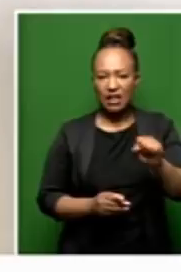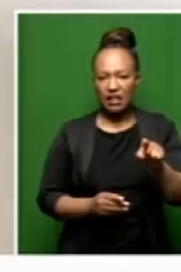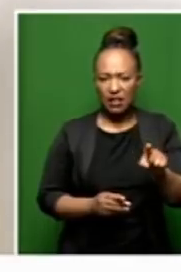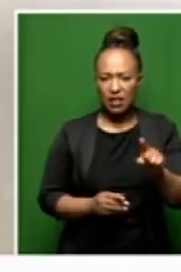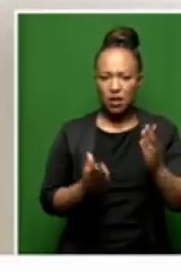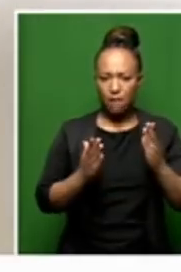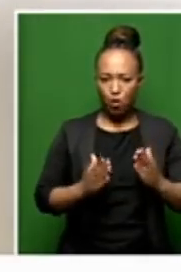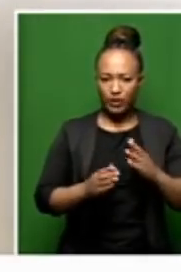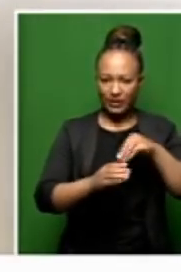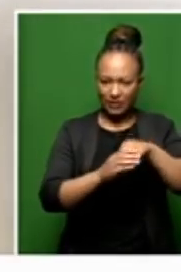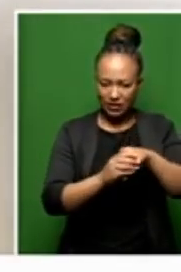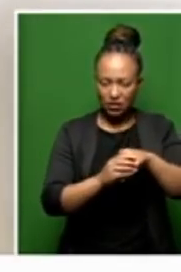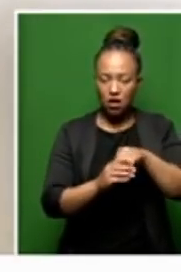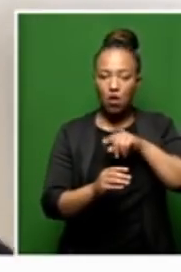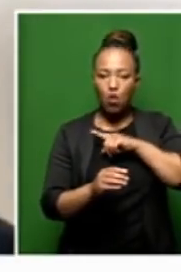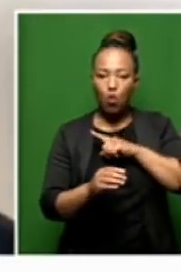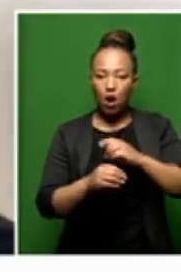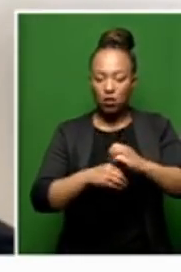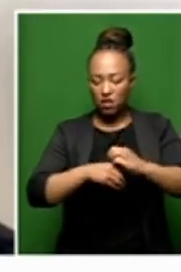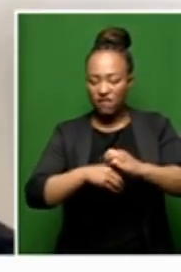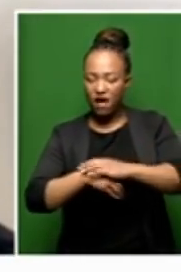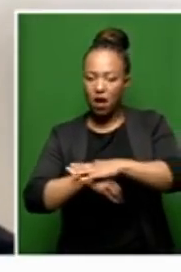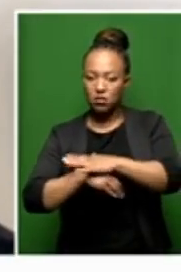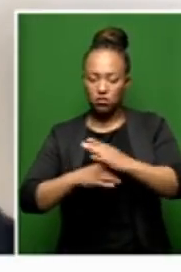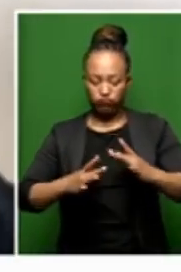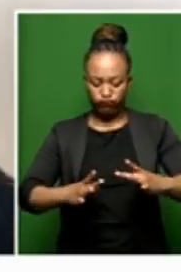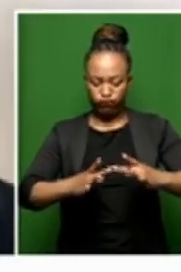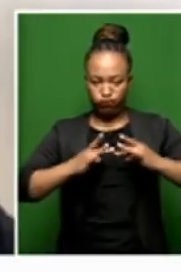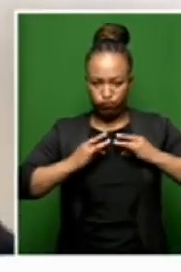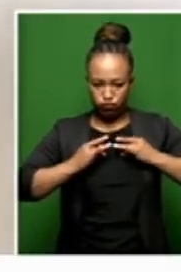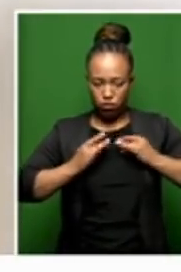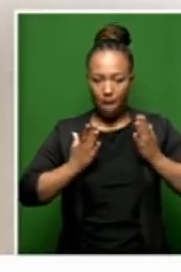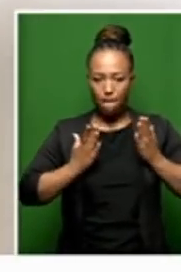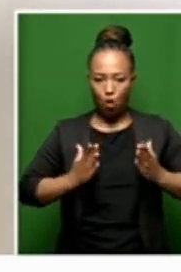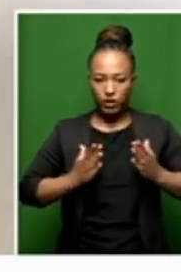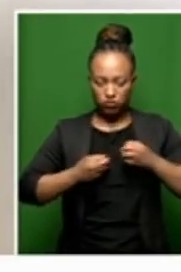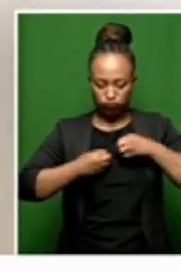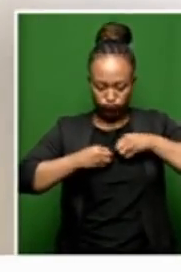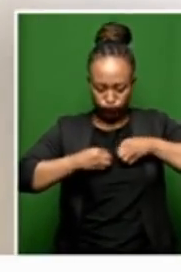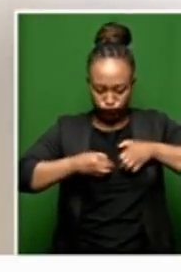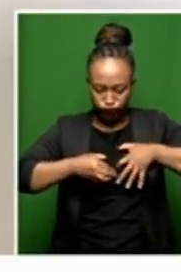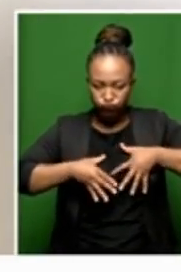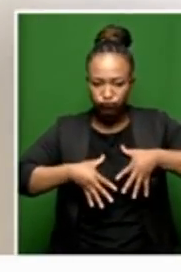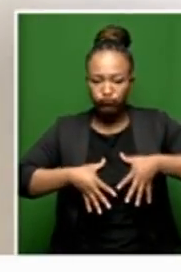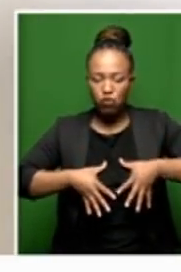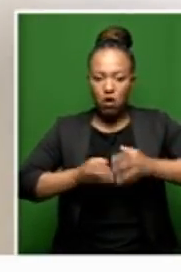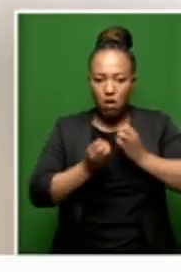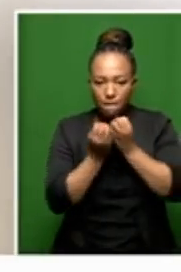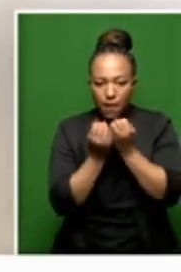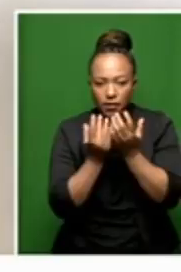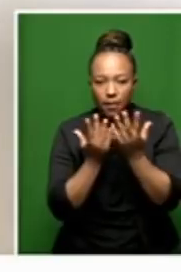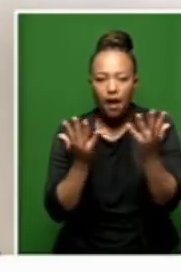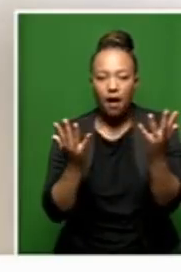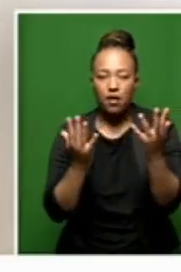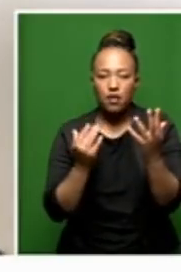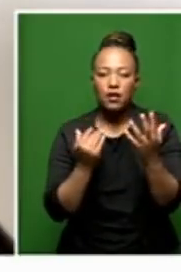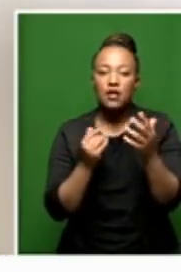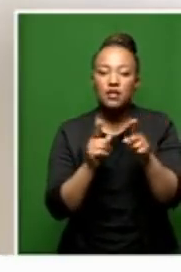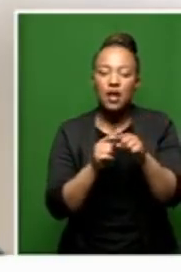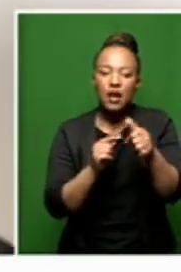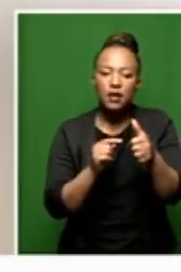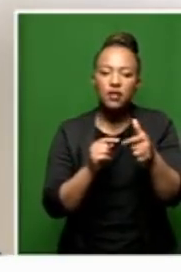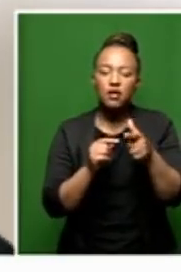happens is eventually the virus starts entering our human body, starts multiplying, becomes a viral load. But we have what we call